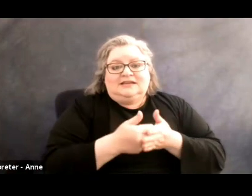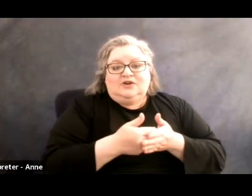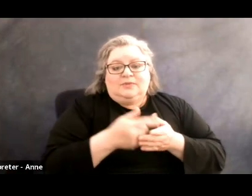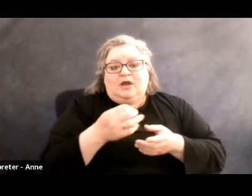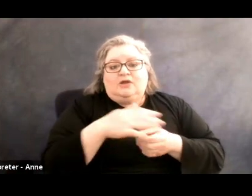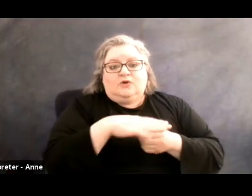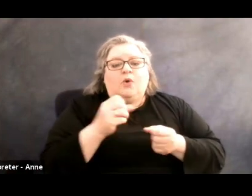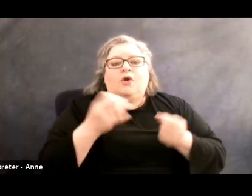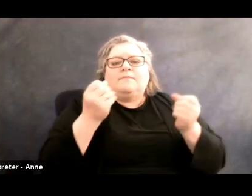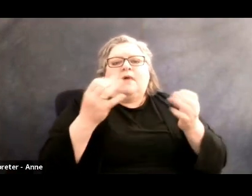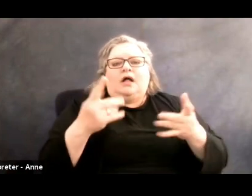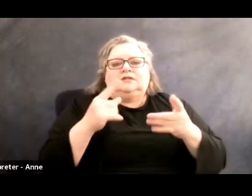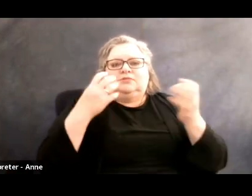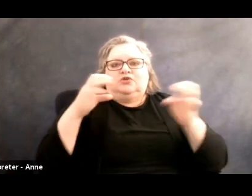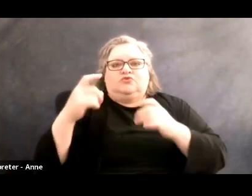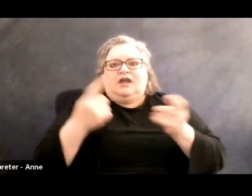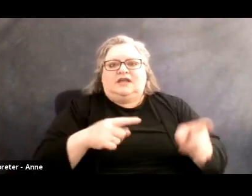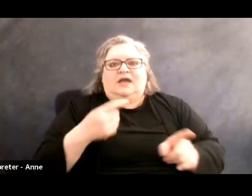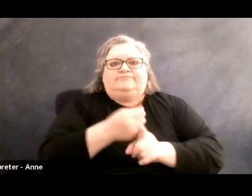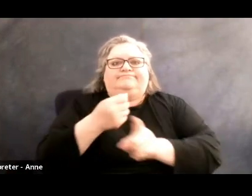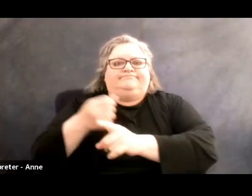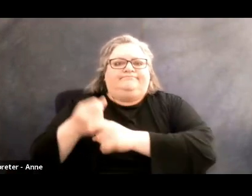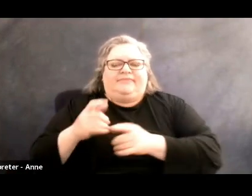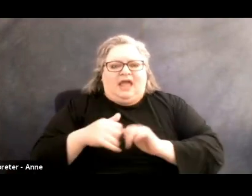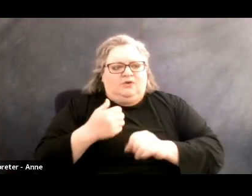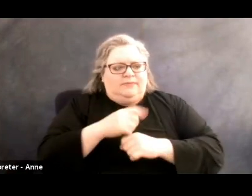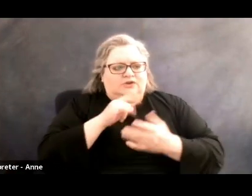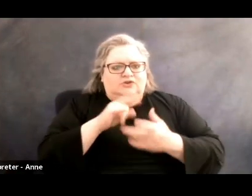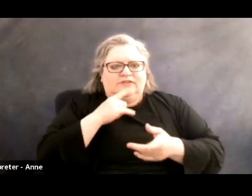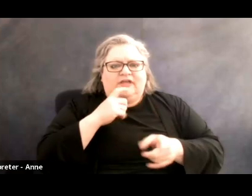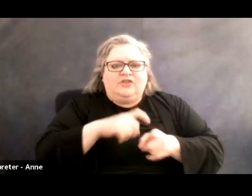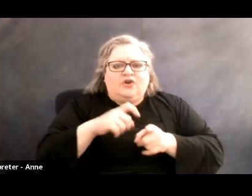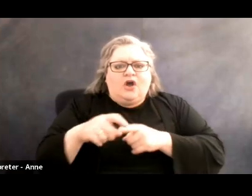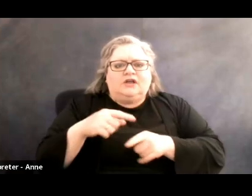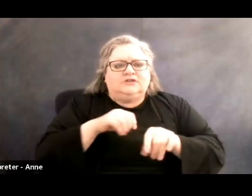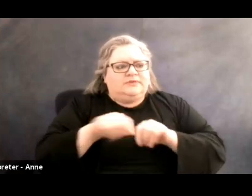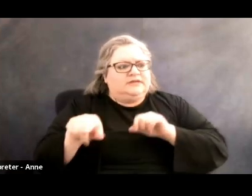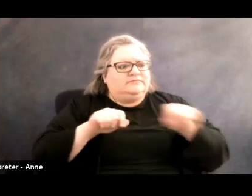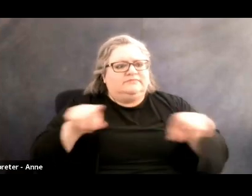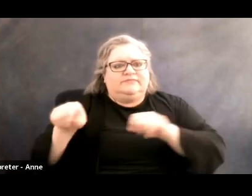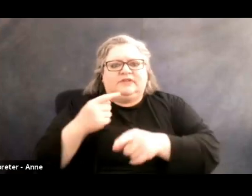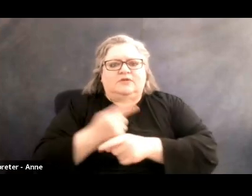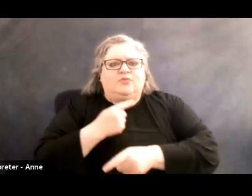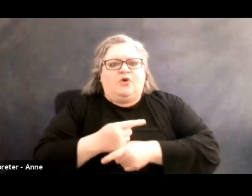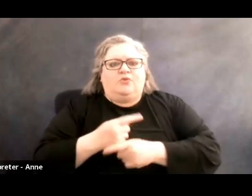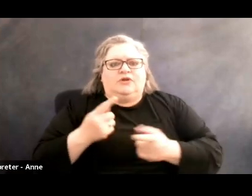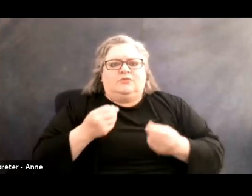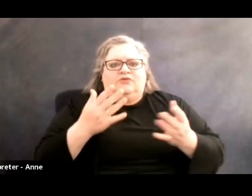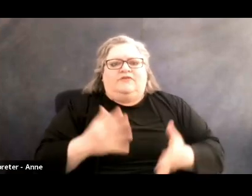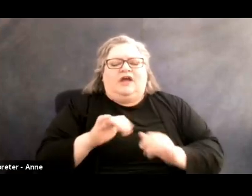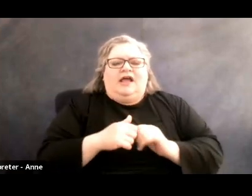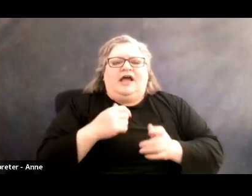multiple crisis teams, how do we make sure that those calls are going to be routed to the most appropriate provider? So how do states